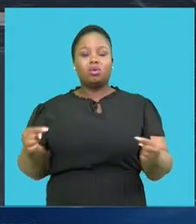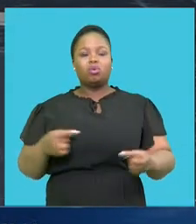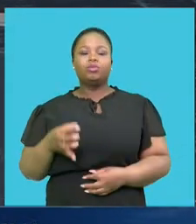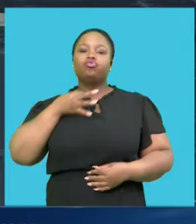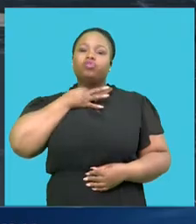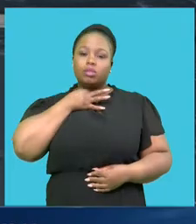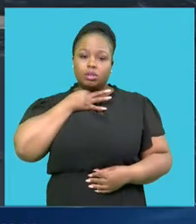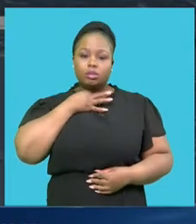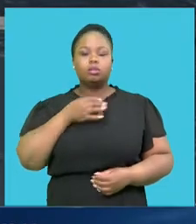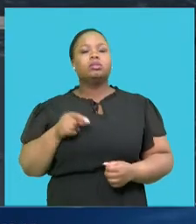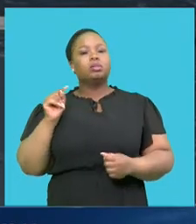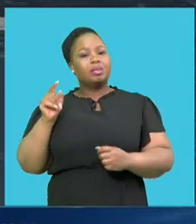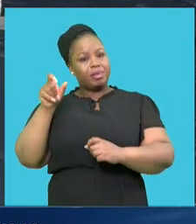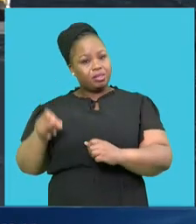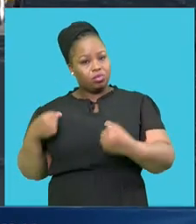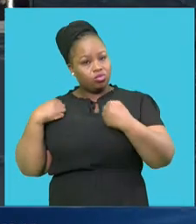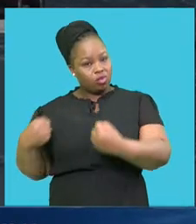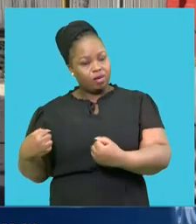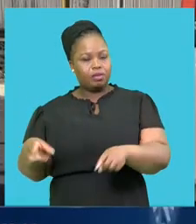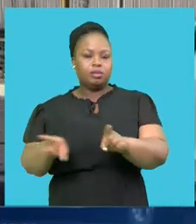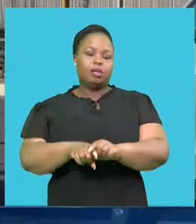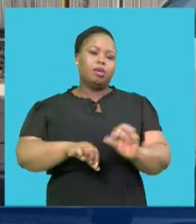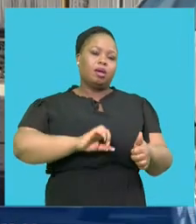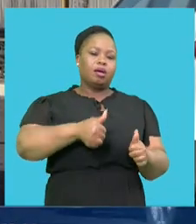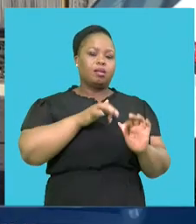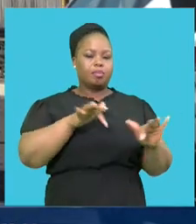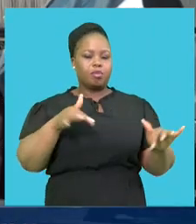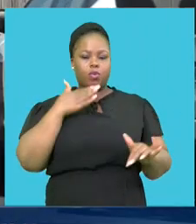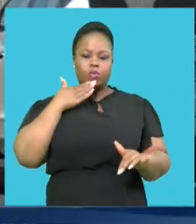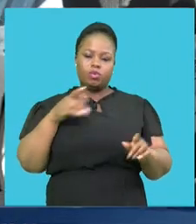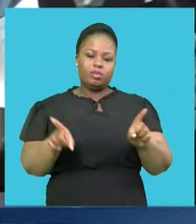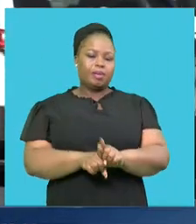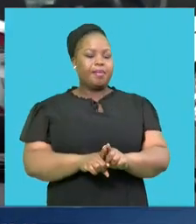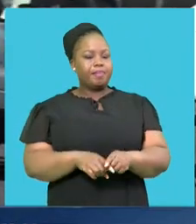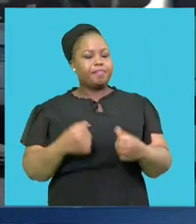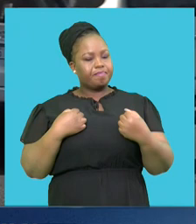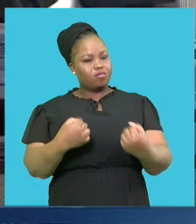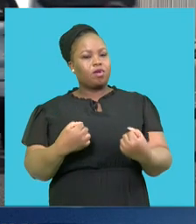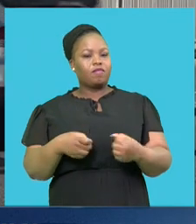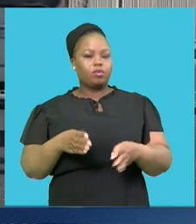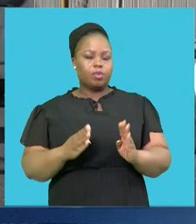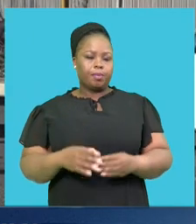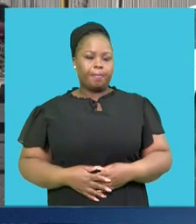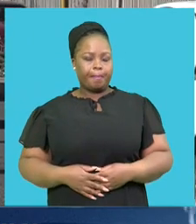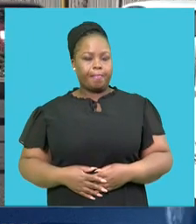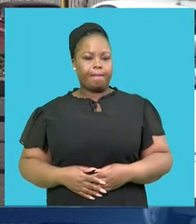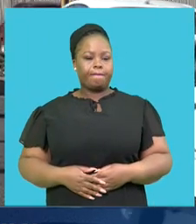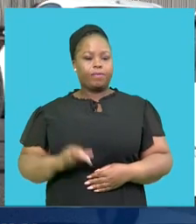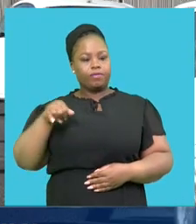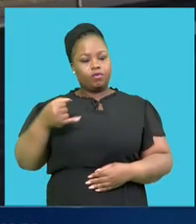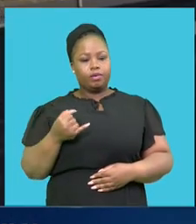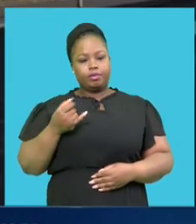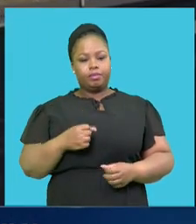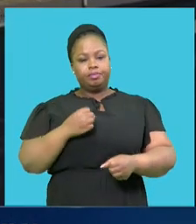emngciphekweni umqhubi kodwa libeka emngciphekweni ubomi babantu abamsulwa ezindleleni. Yes, the Johannesburg